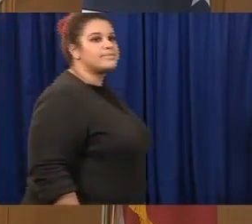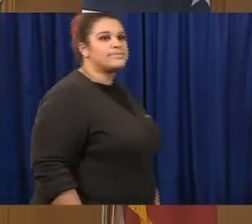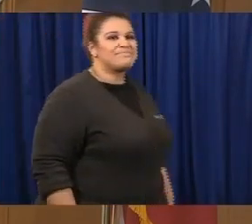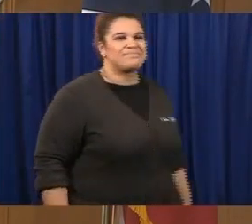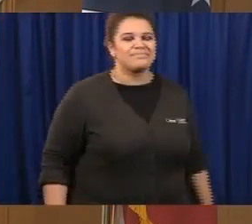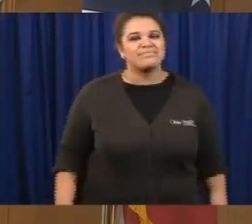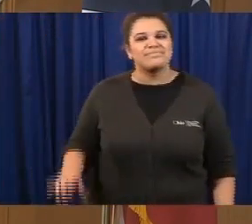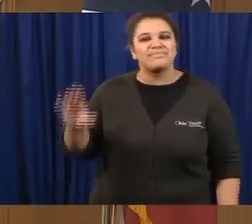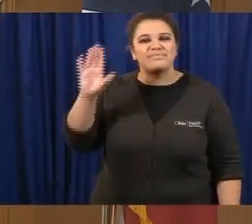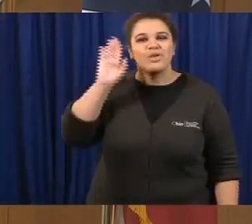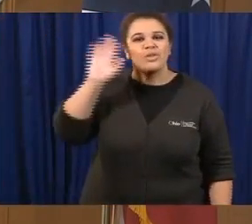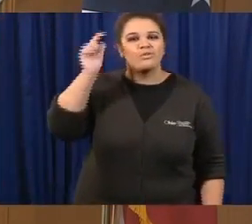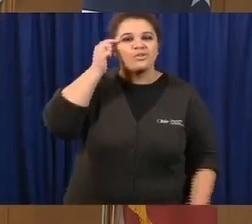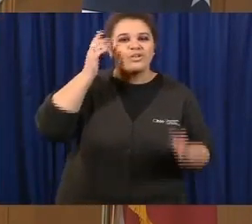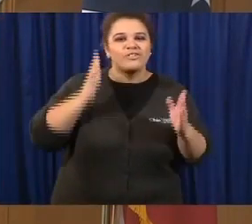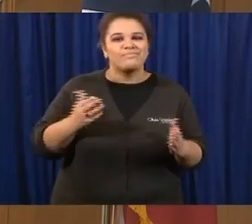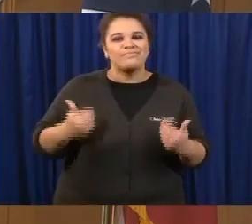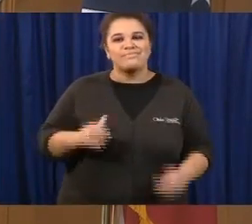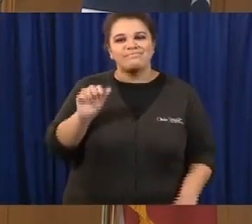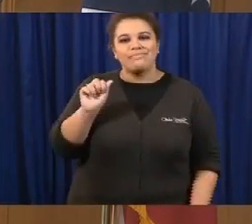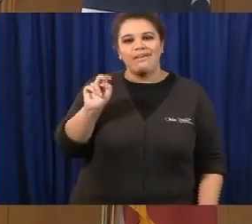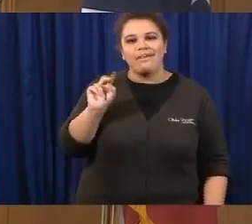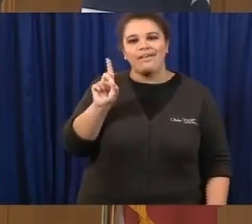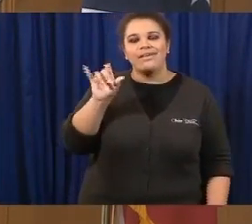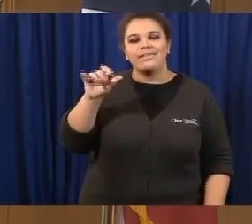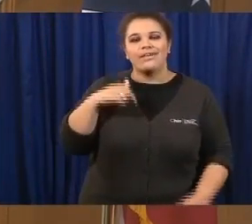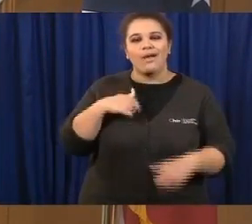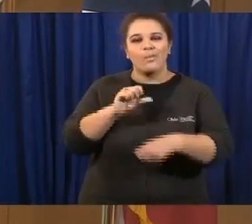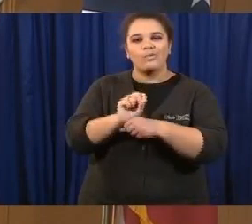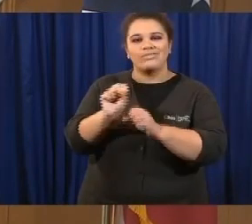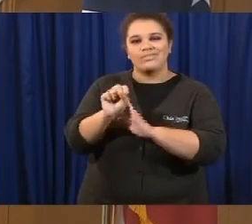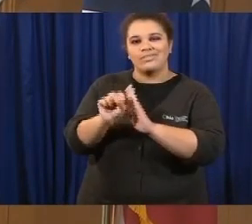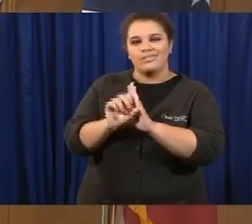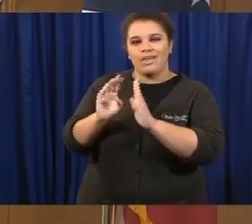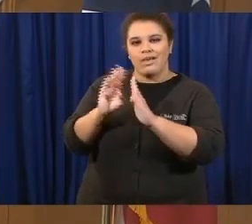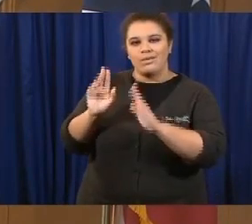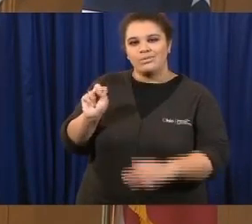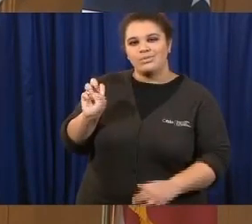Hi, Governor. Andy Chow with Ohio Public Radio and Television State House News Bureau.